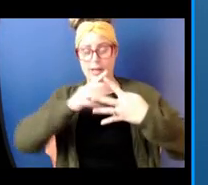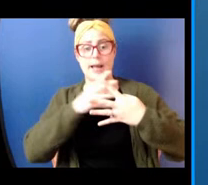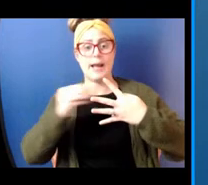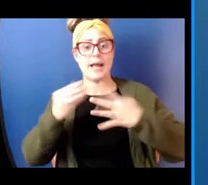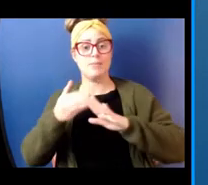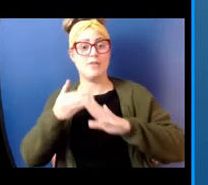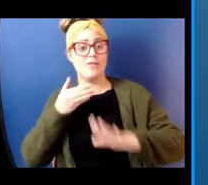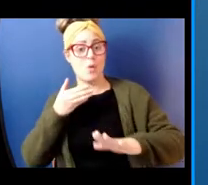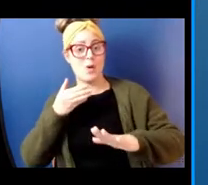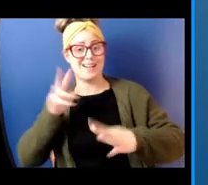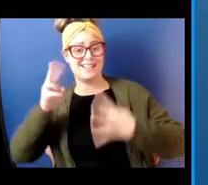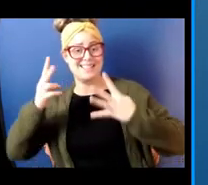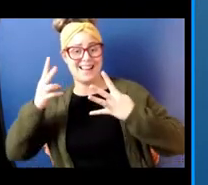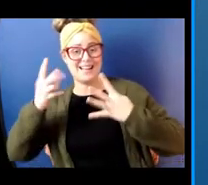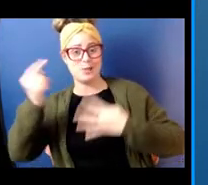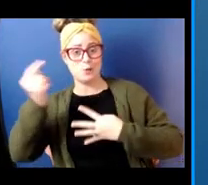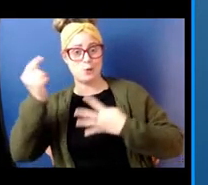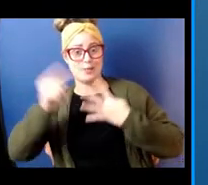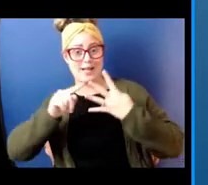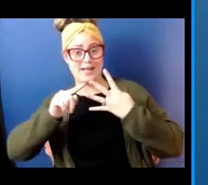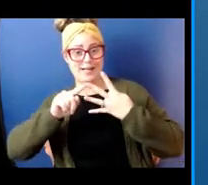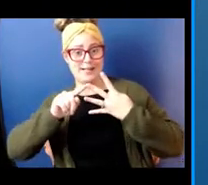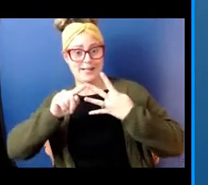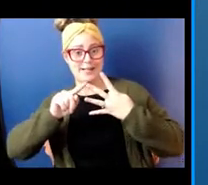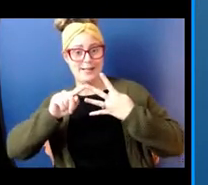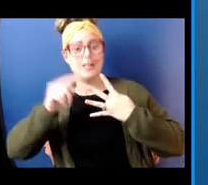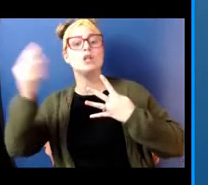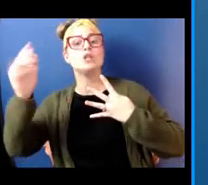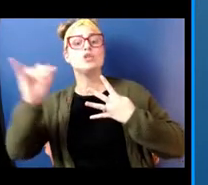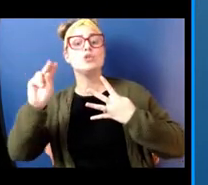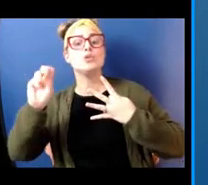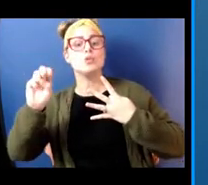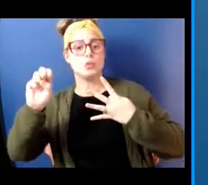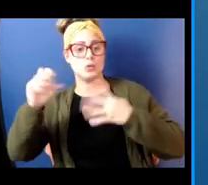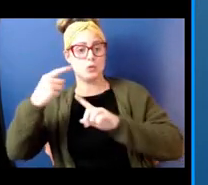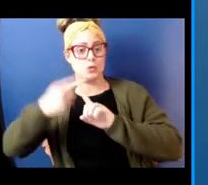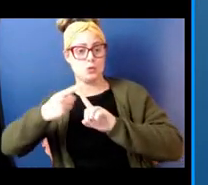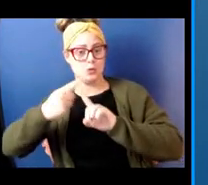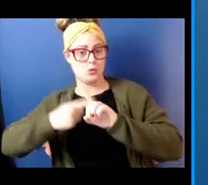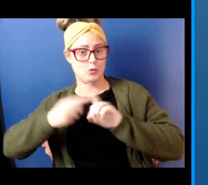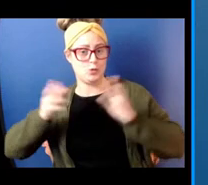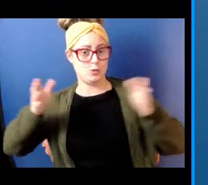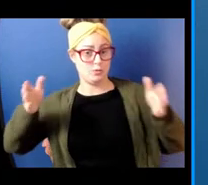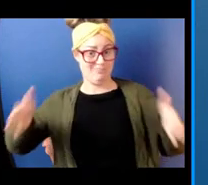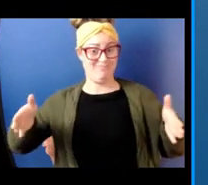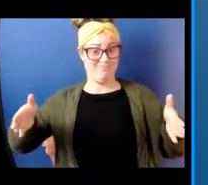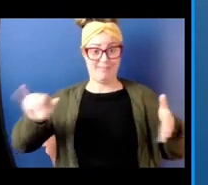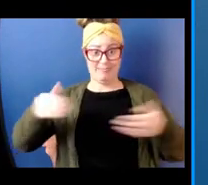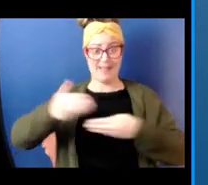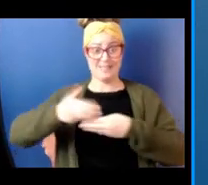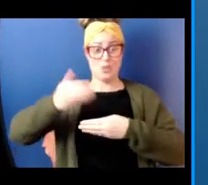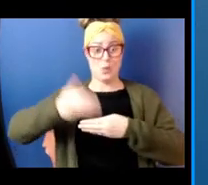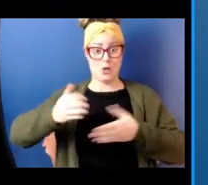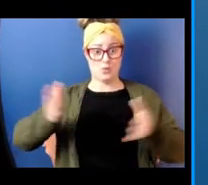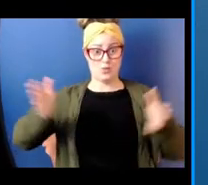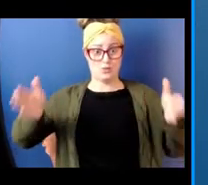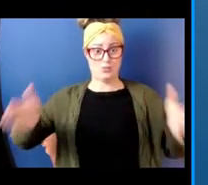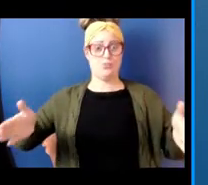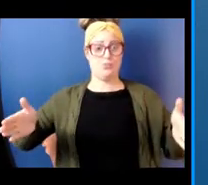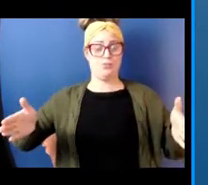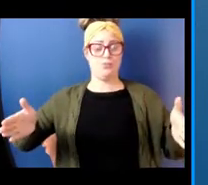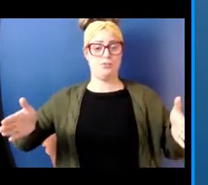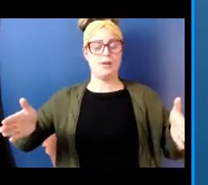the second Tuesday in June we adopted a rule in our delegate selection rules saying that this committee